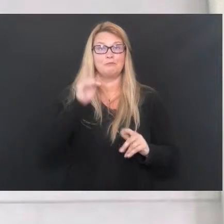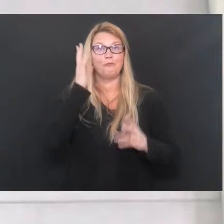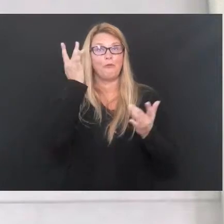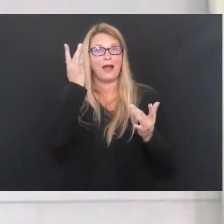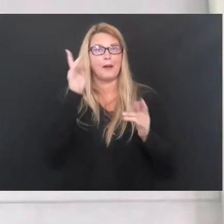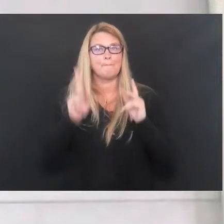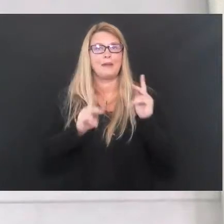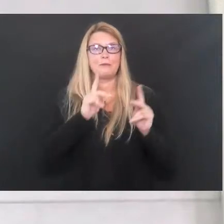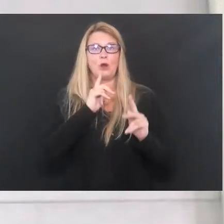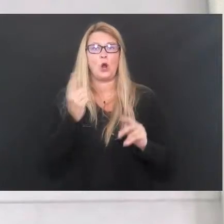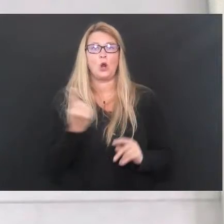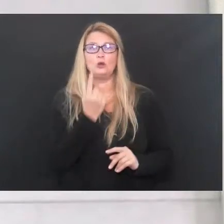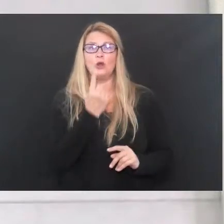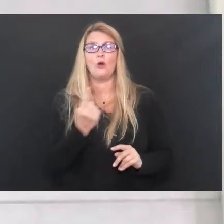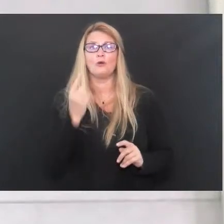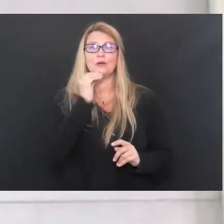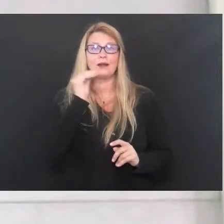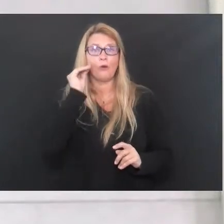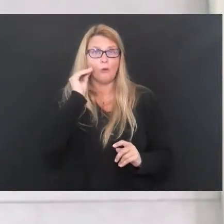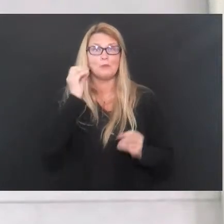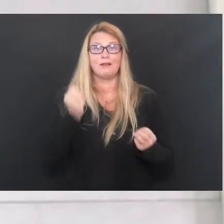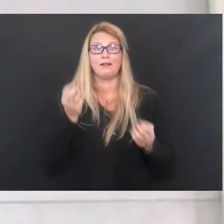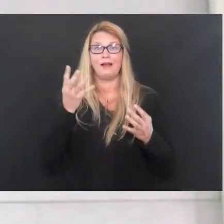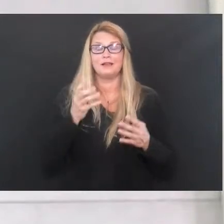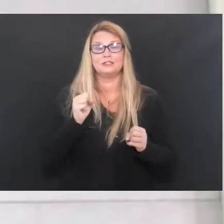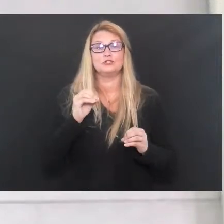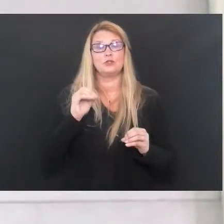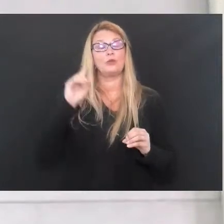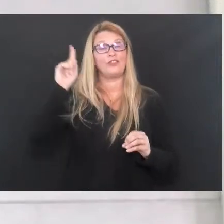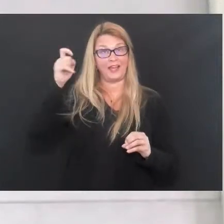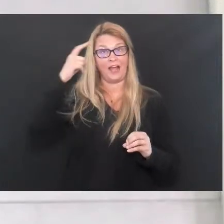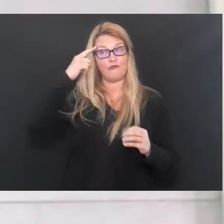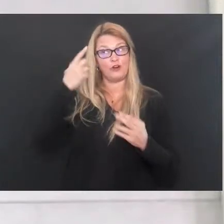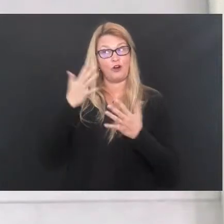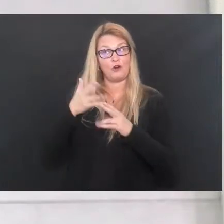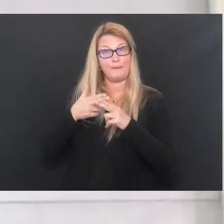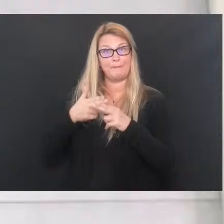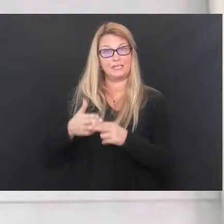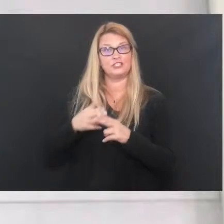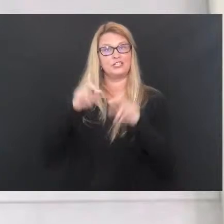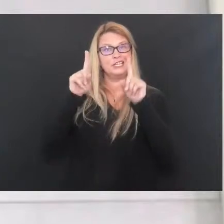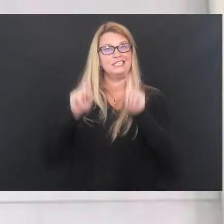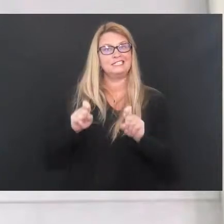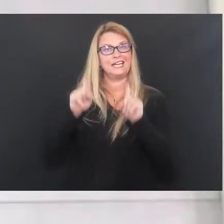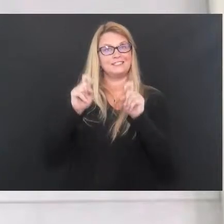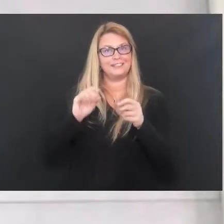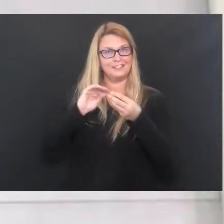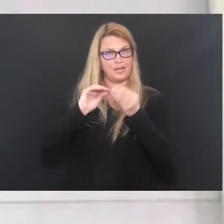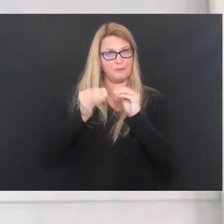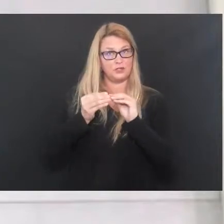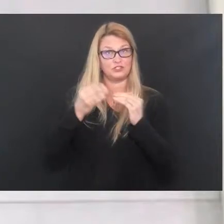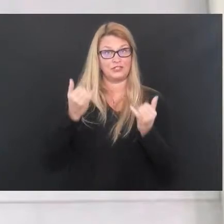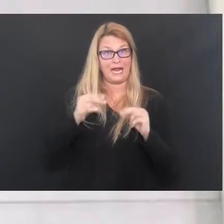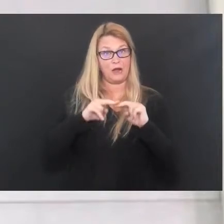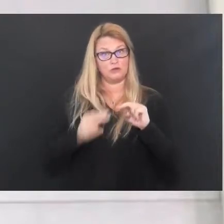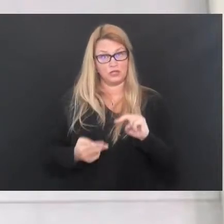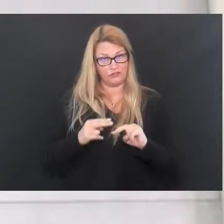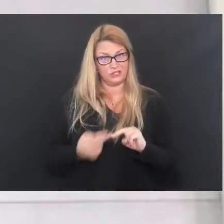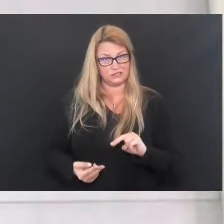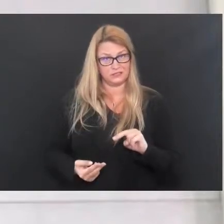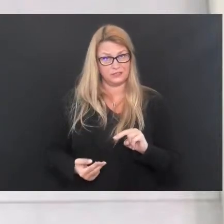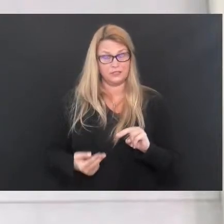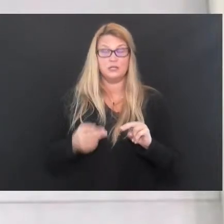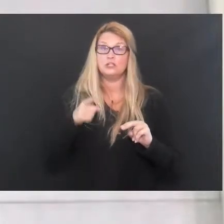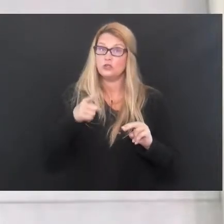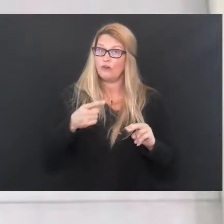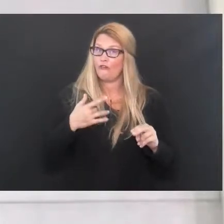this time. Also want to bring to light, and the Governor did mention this, that our testing numbers have been decreasing across the state. And if you